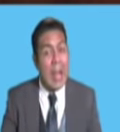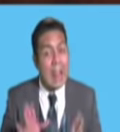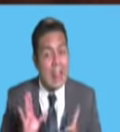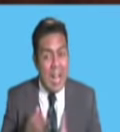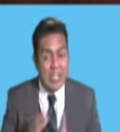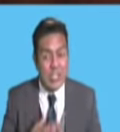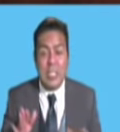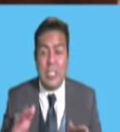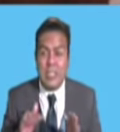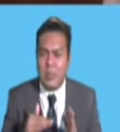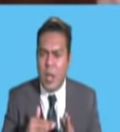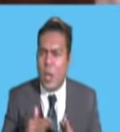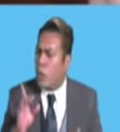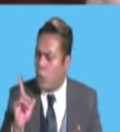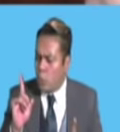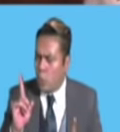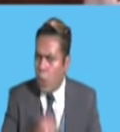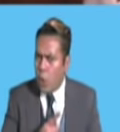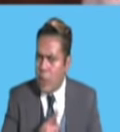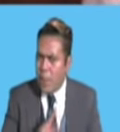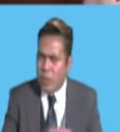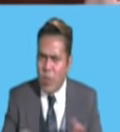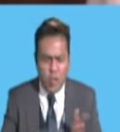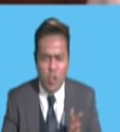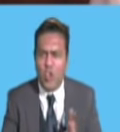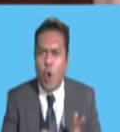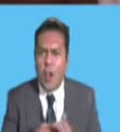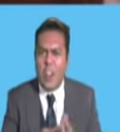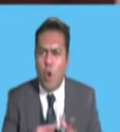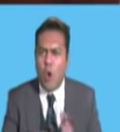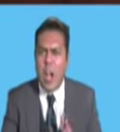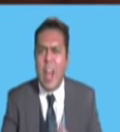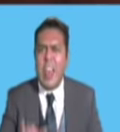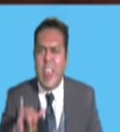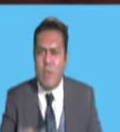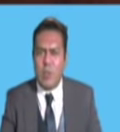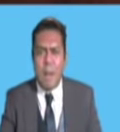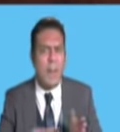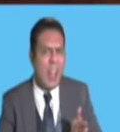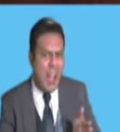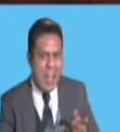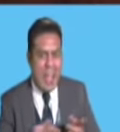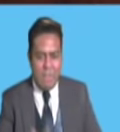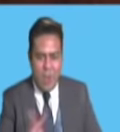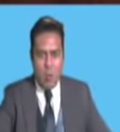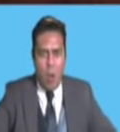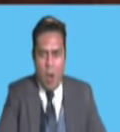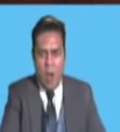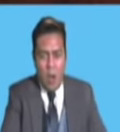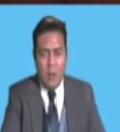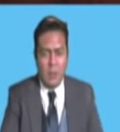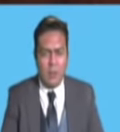cultural setting it refers to the Toka, Matangali, Yabusta, Vivanua. For this reason, we have not deviated from our